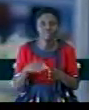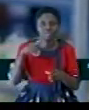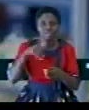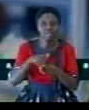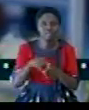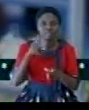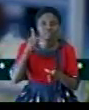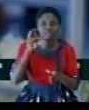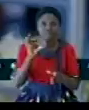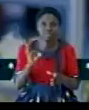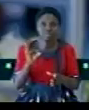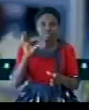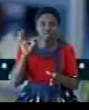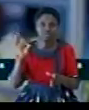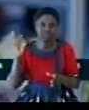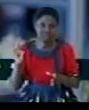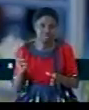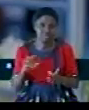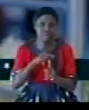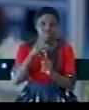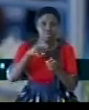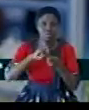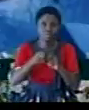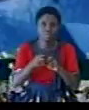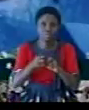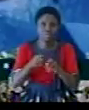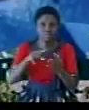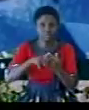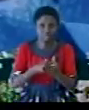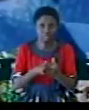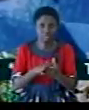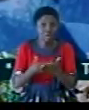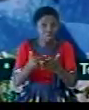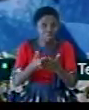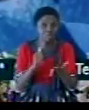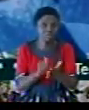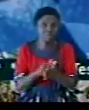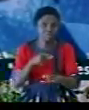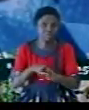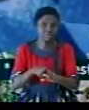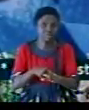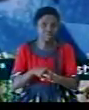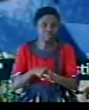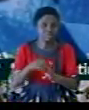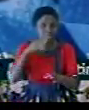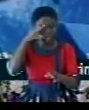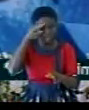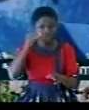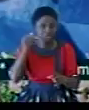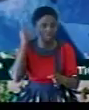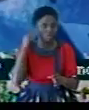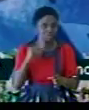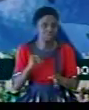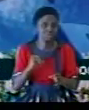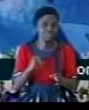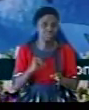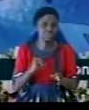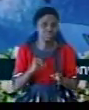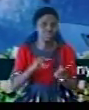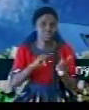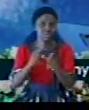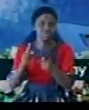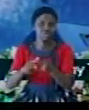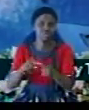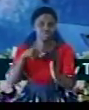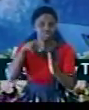arose. Before that day, I was attending the Palai Bible Church as a child. And I gave my life to Christ